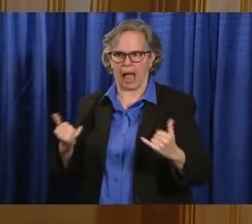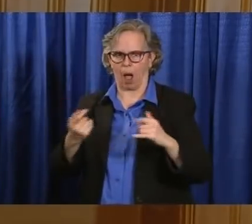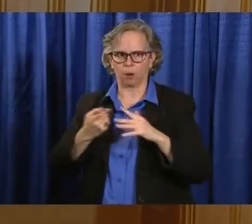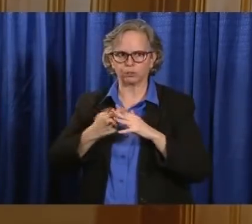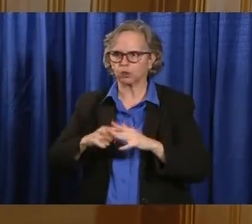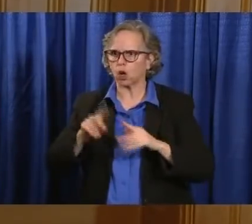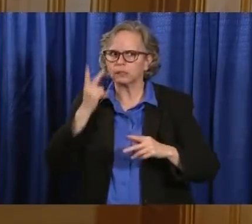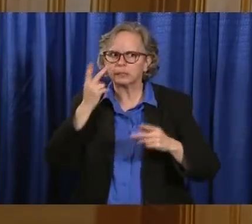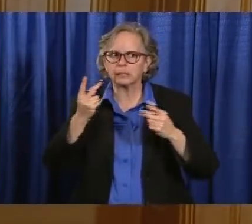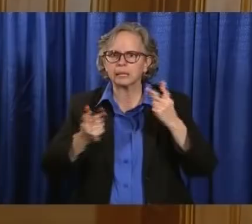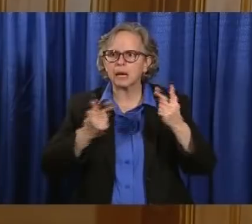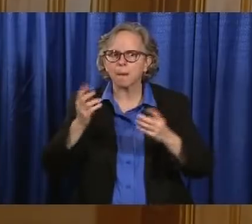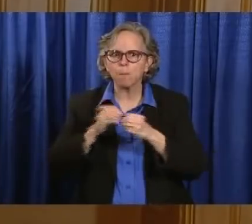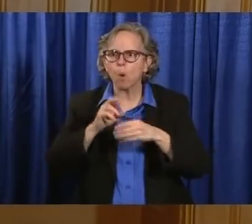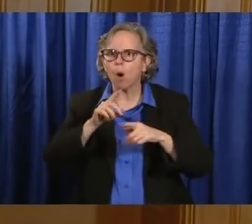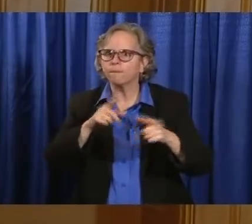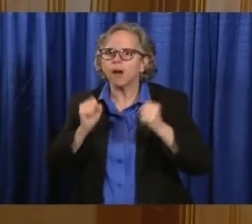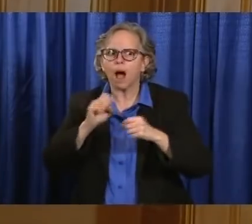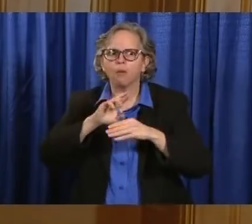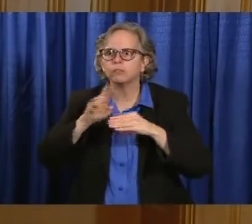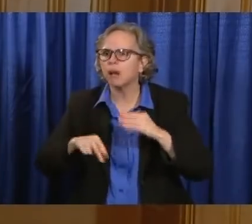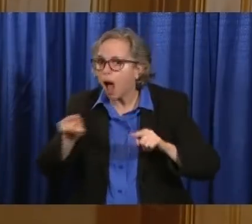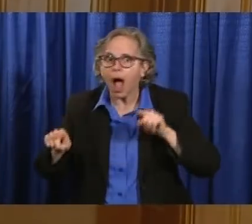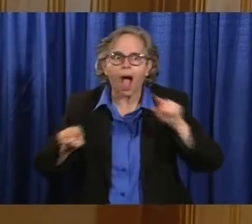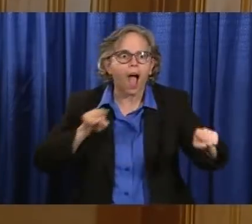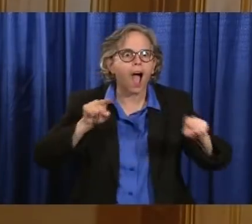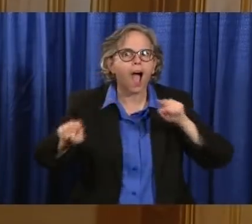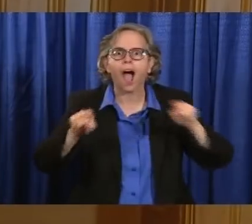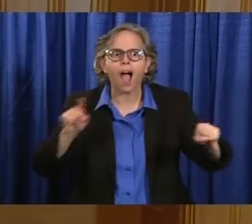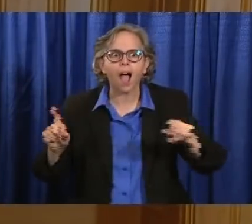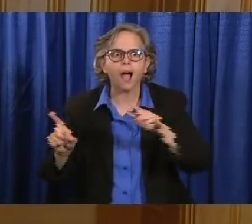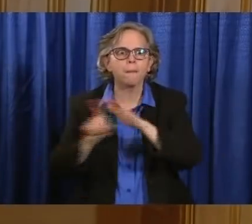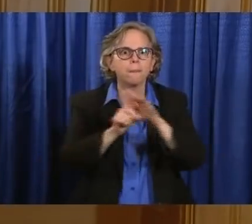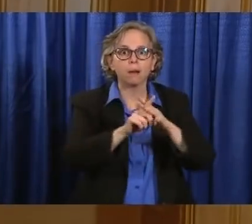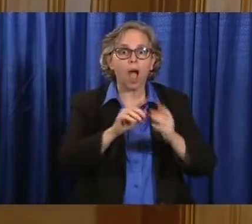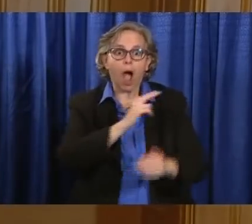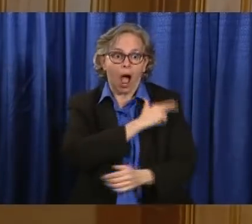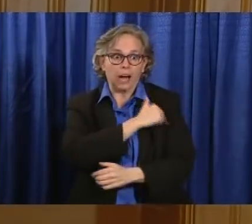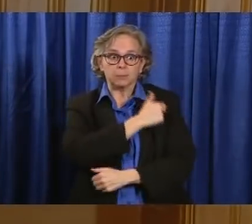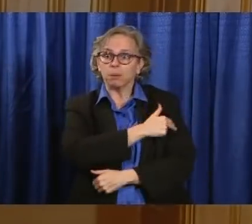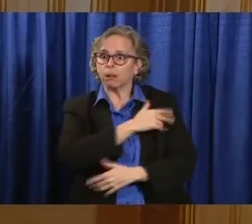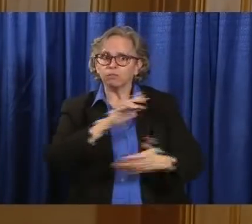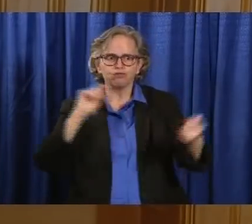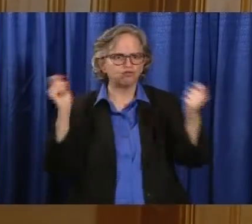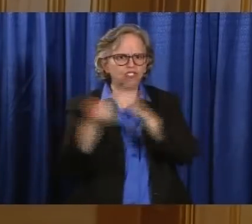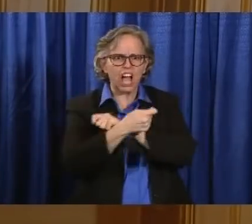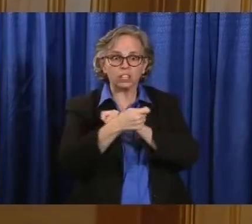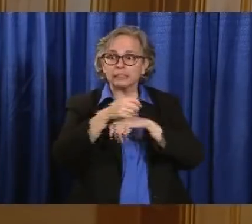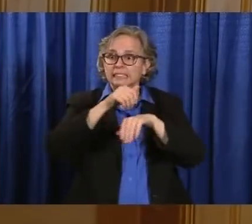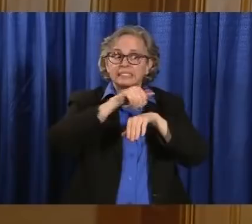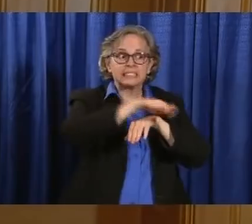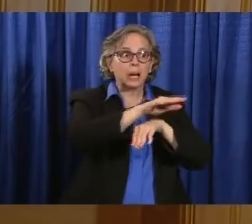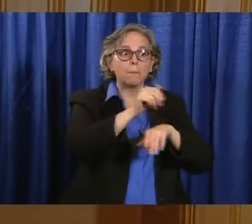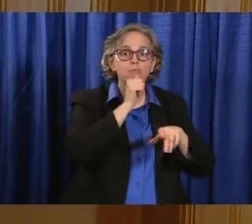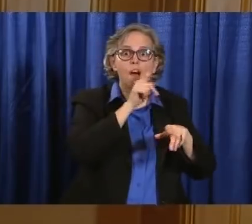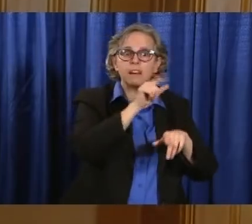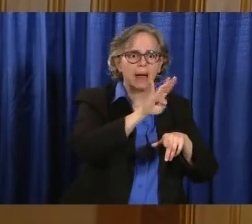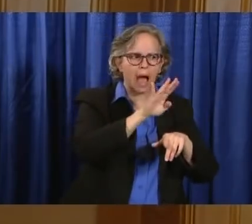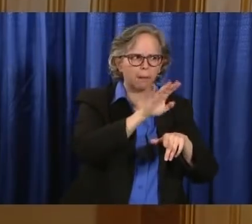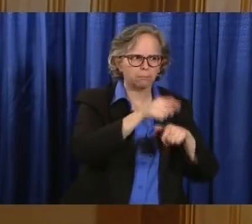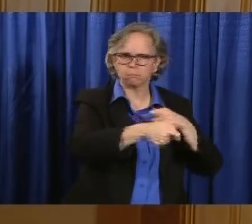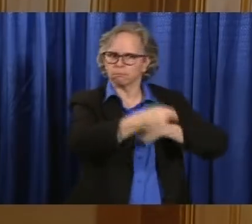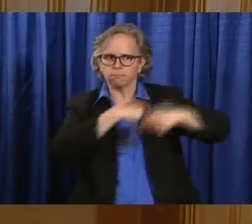results. We're seeing now hospitals shifting over. Instead of going to outside